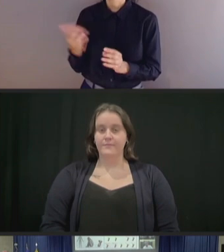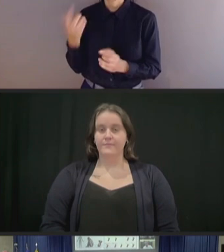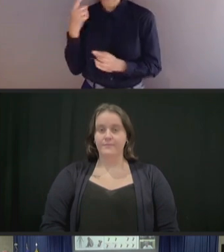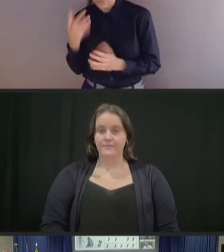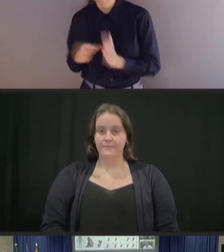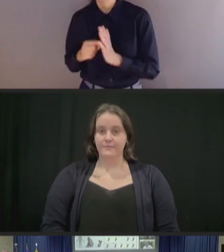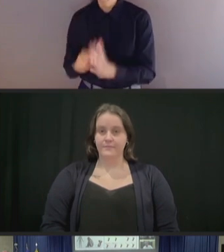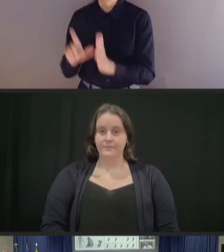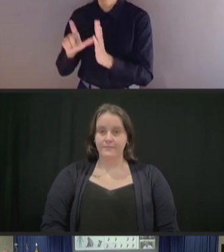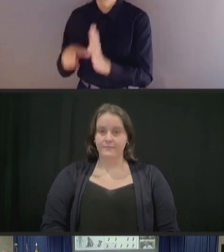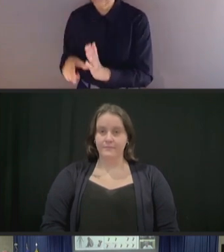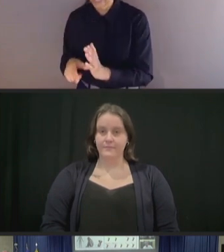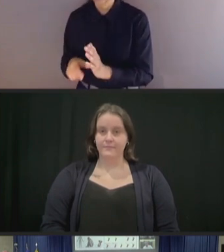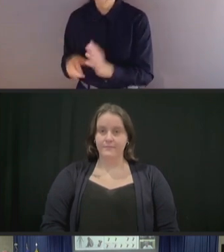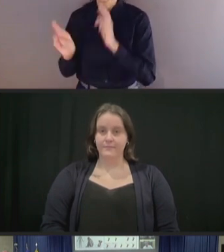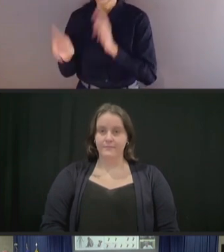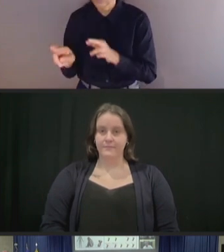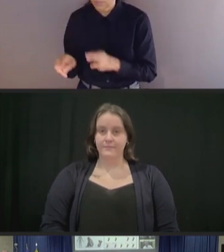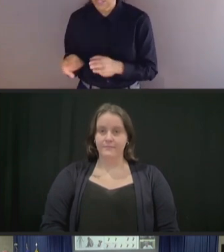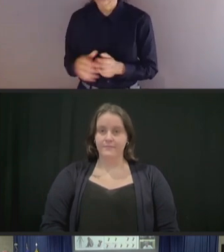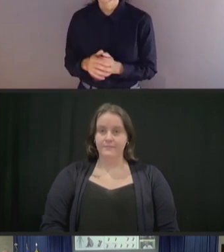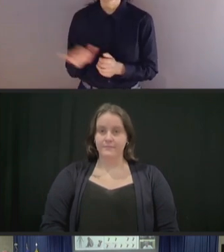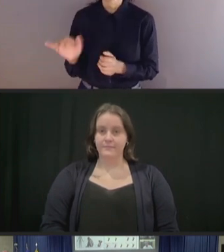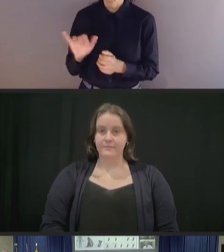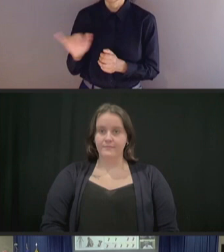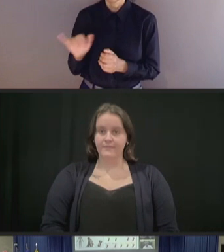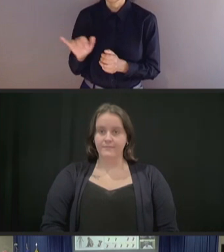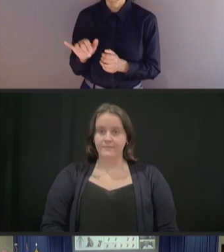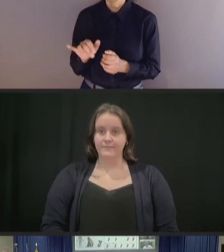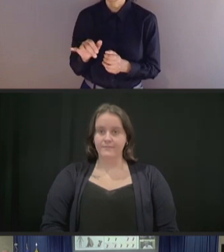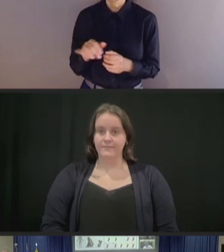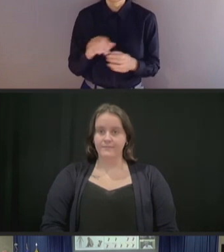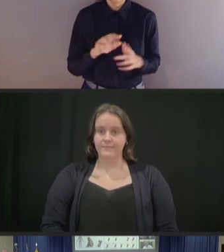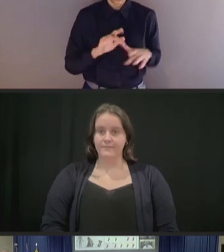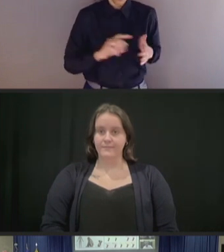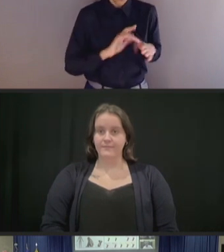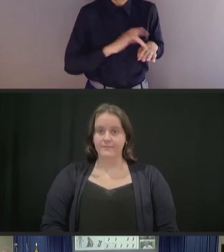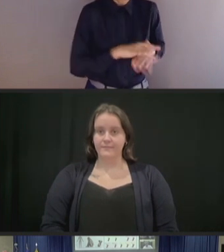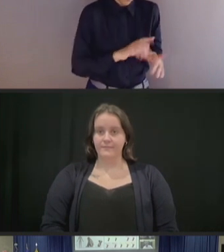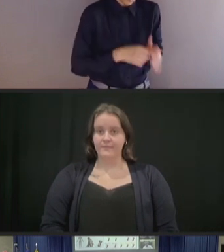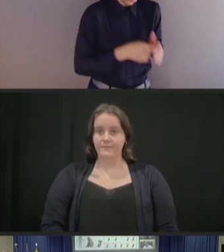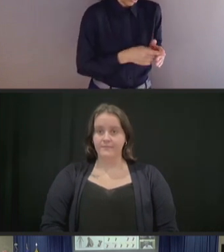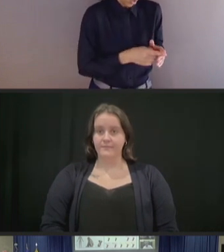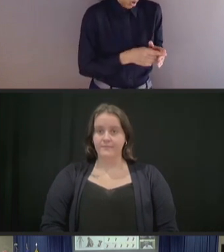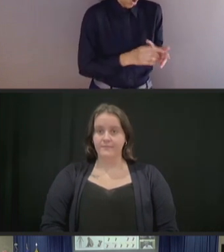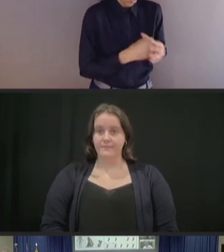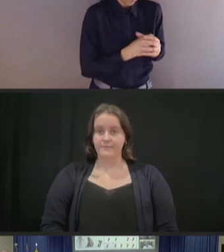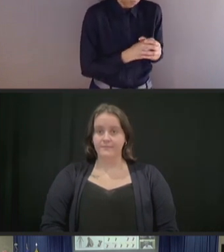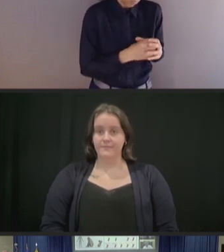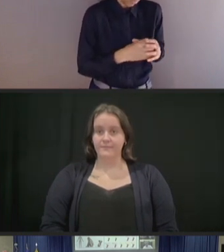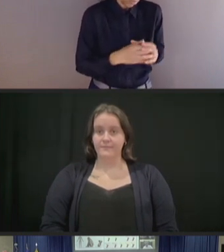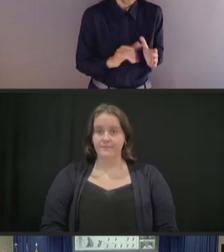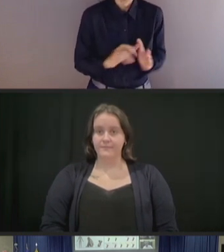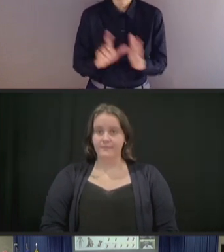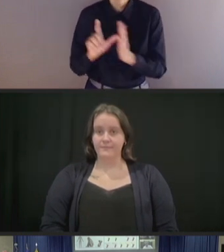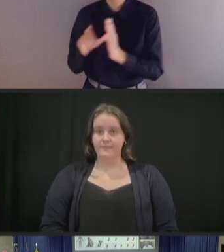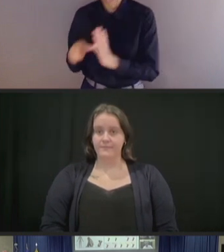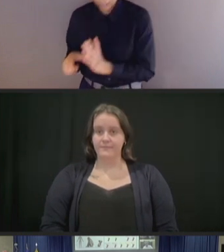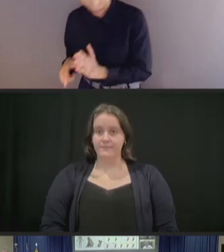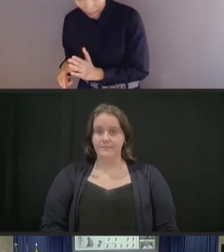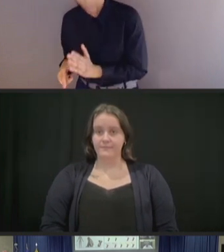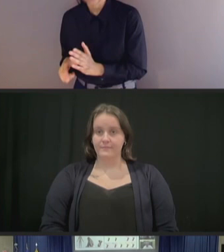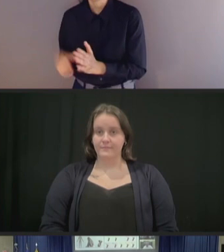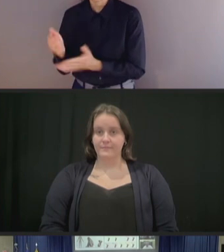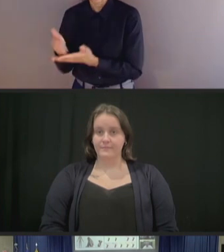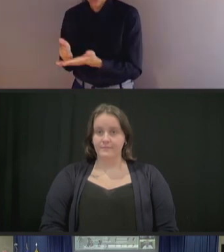to be able to concomitant and validate not only immunogens in the early stage, but also in the late stage of the immunoresponse. And with